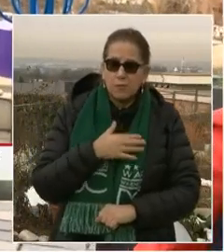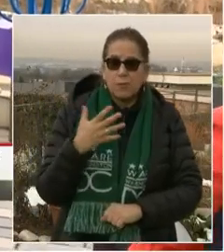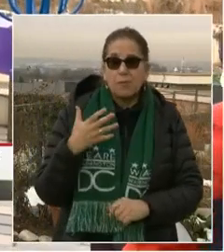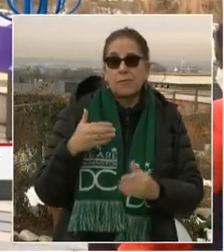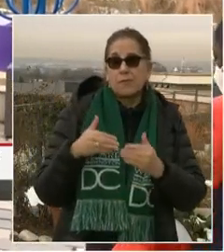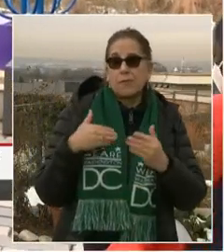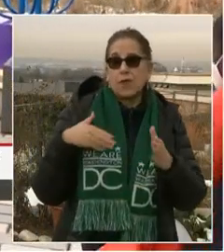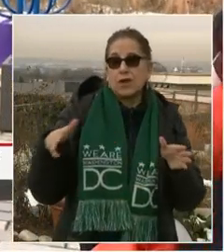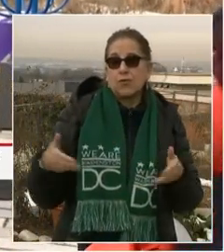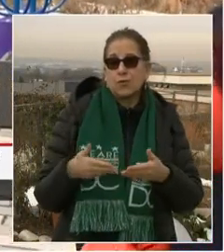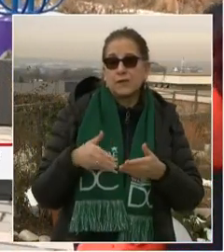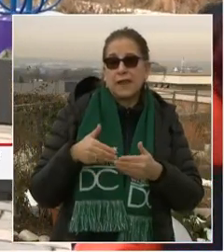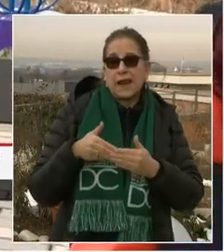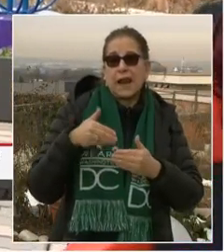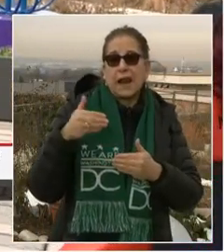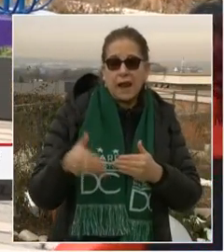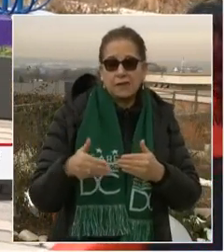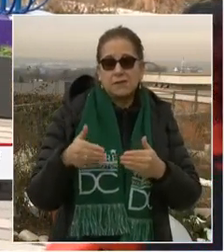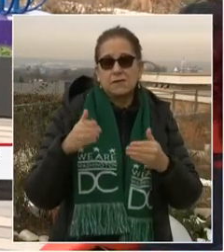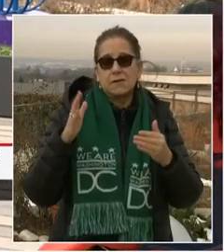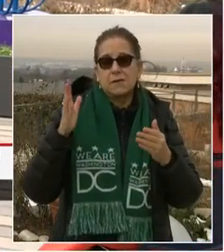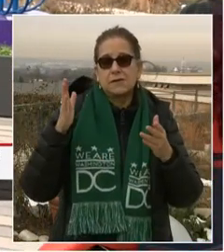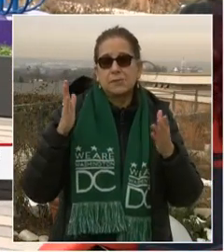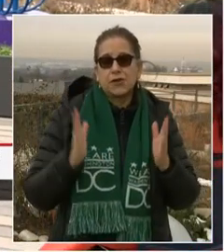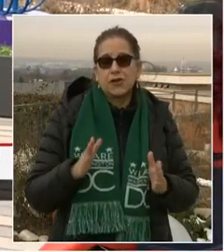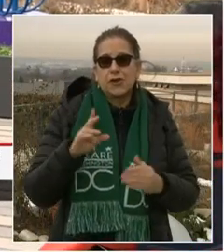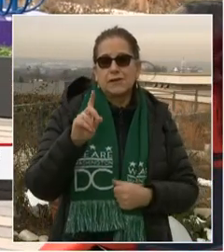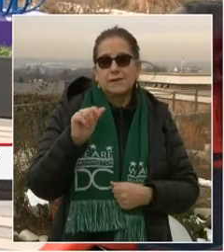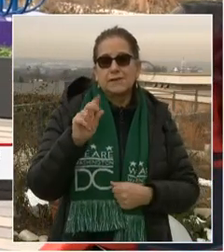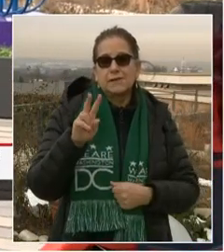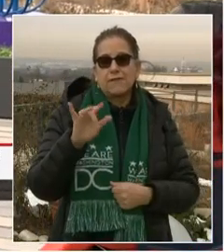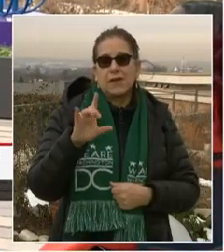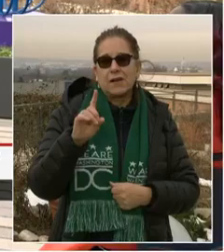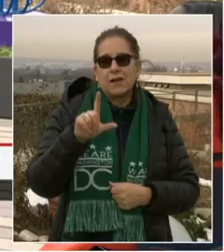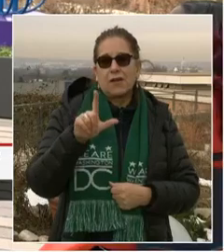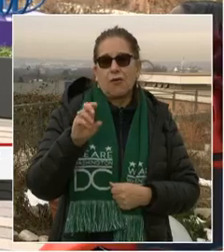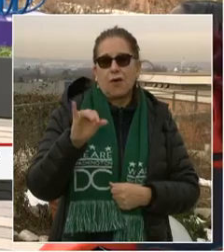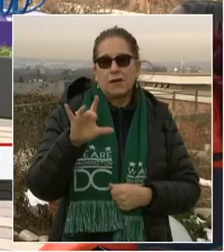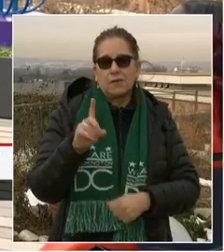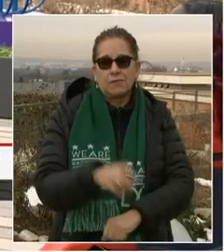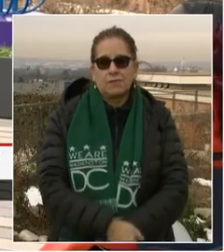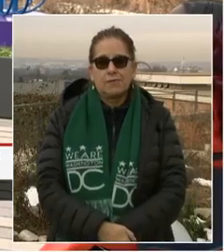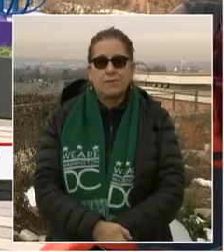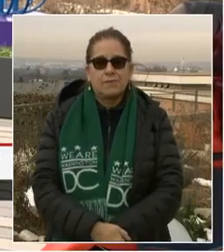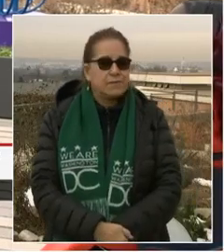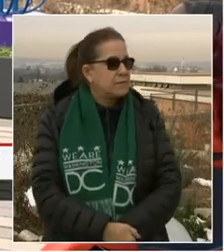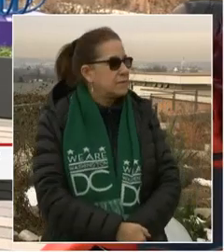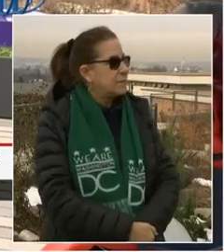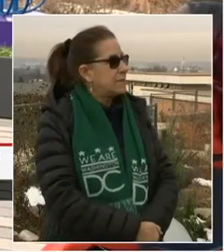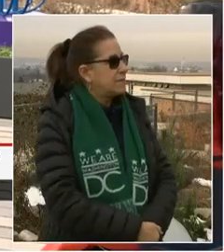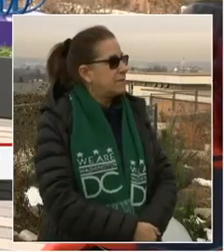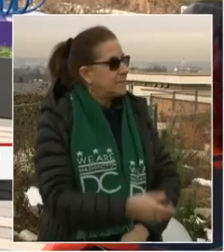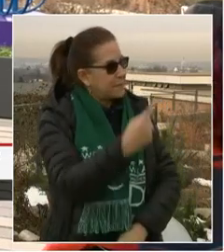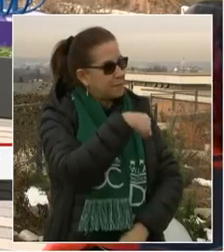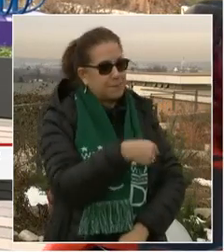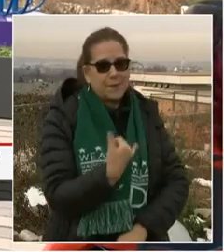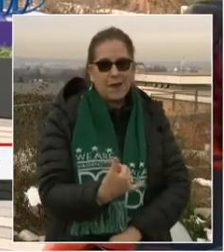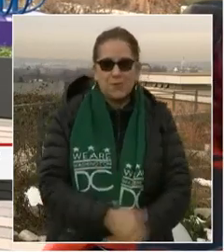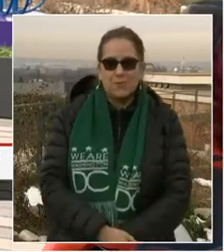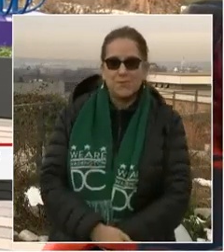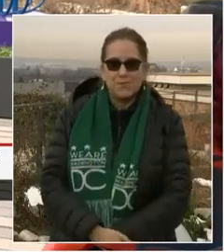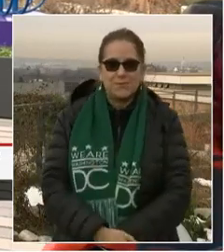Table. He's a DC native and a DC power leader, and I'm proud to turn things over to him. Thank you, Mayor.